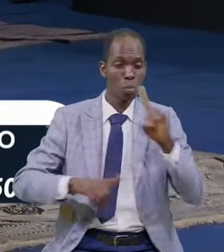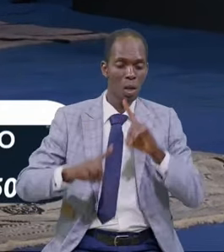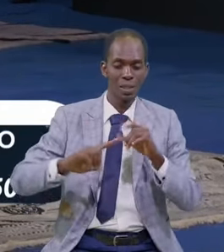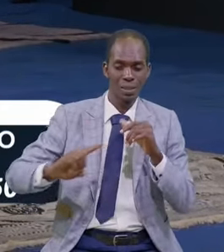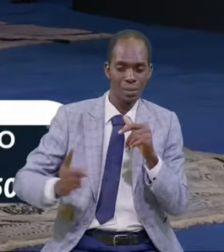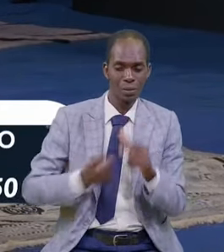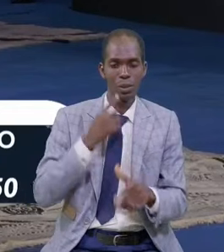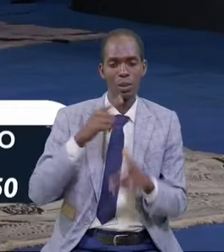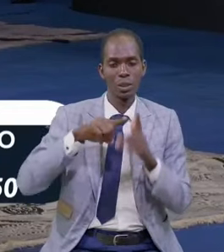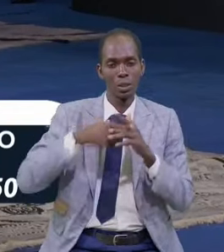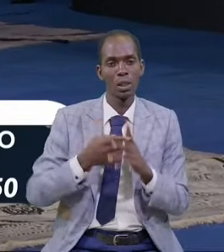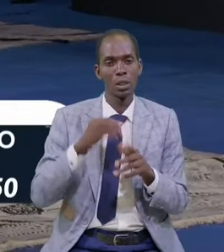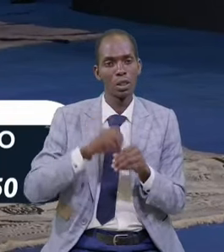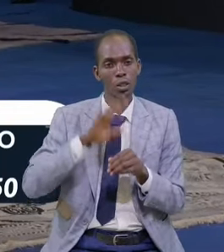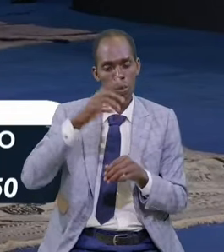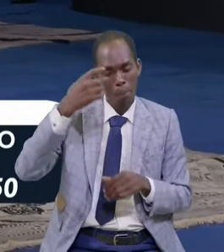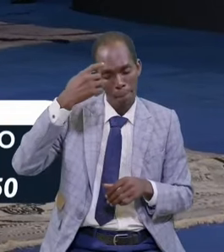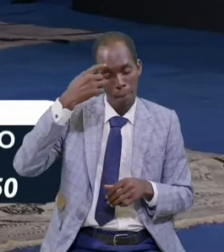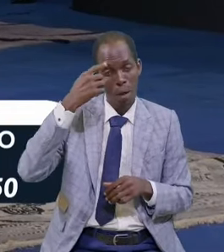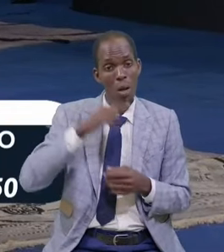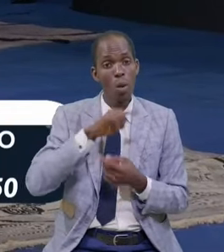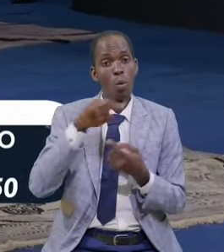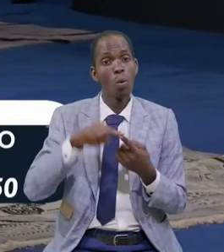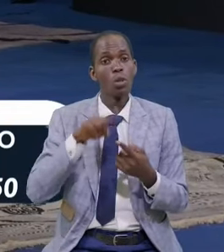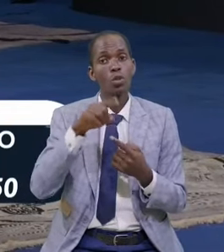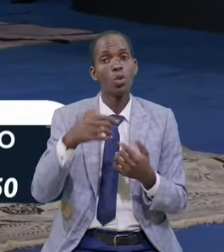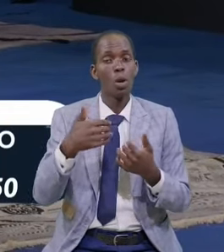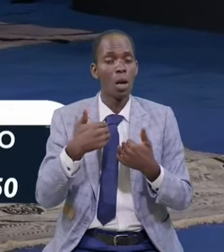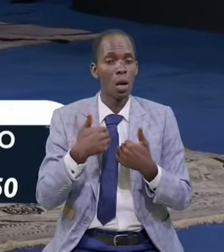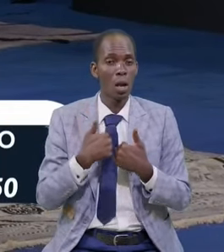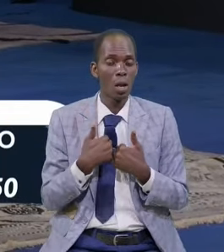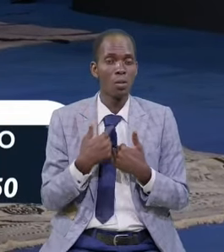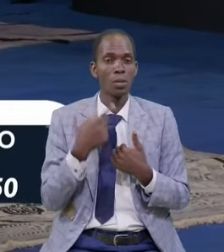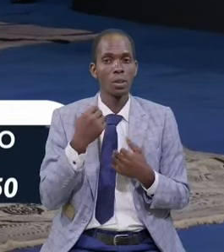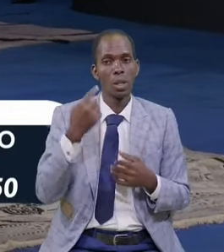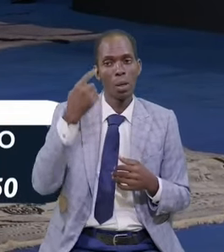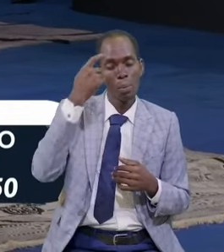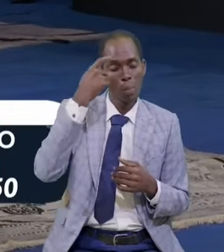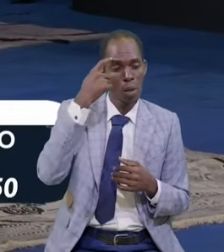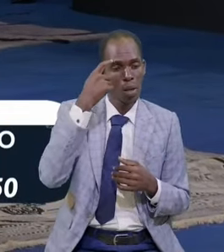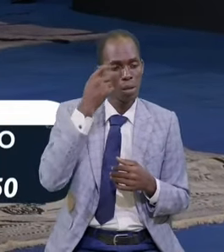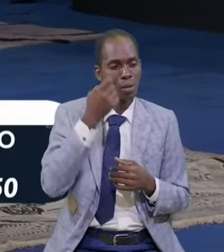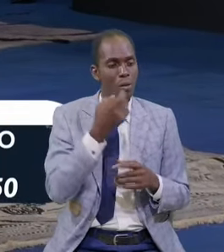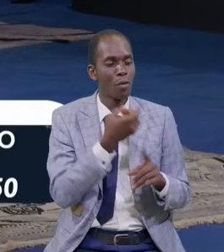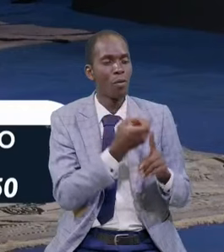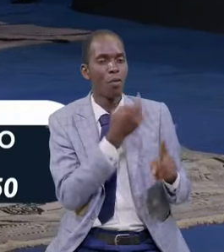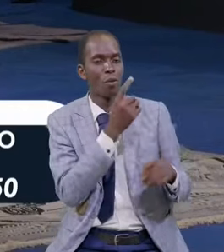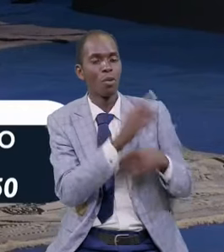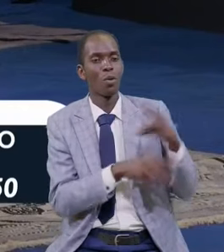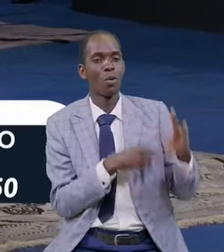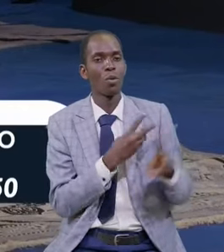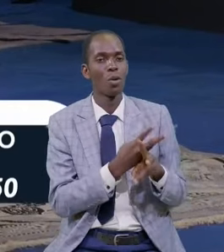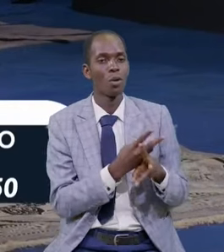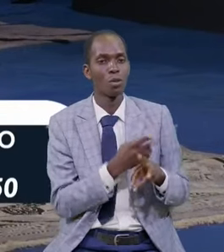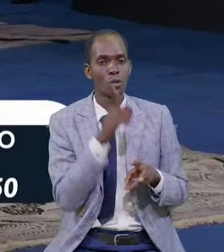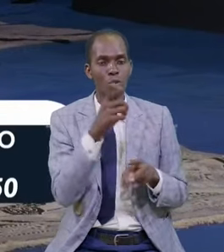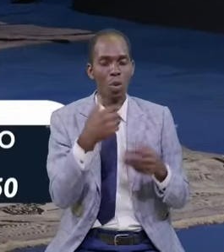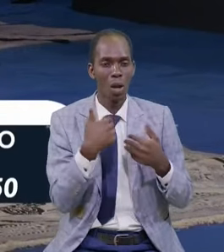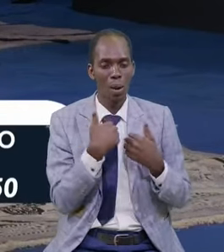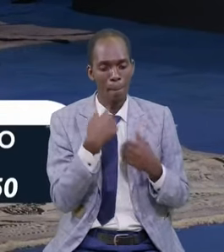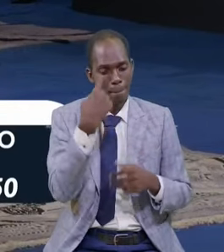have the might of the world the might of tradition the